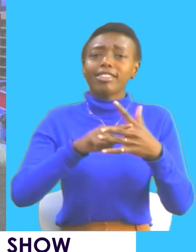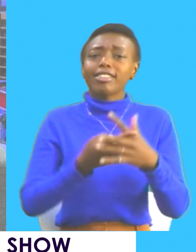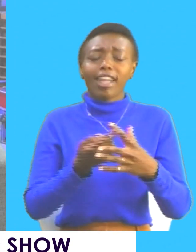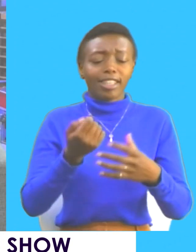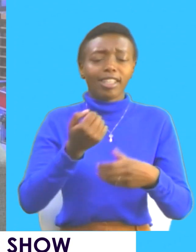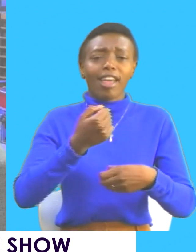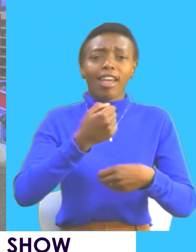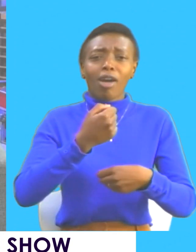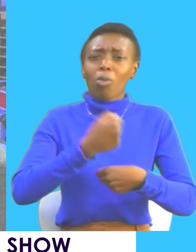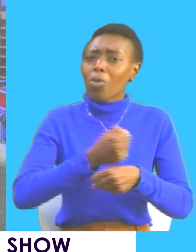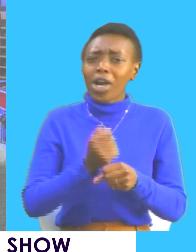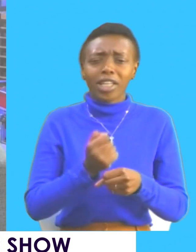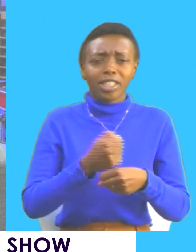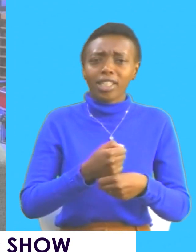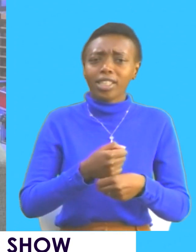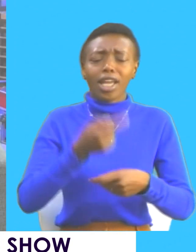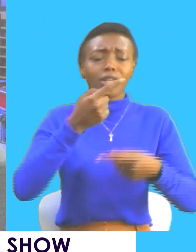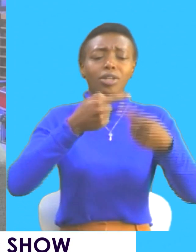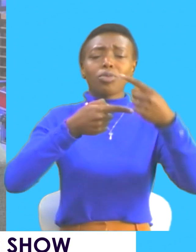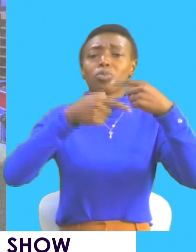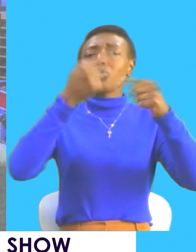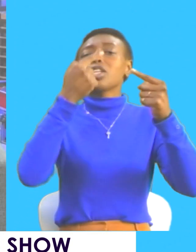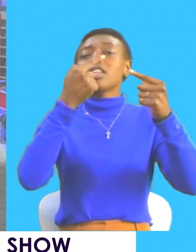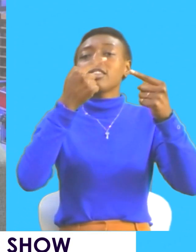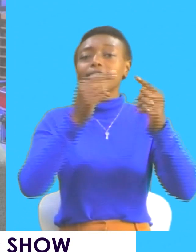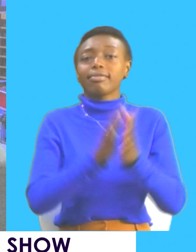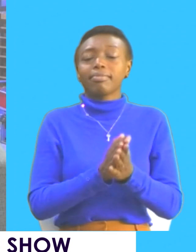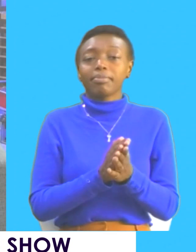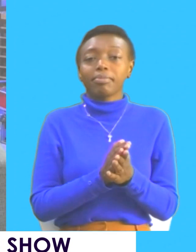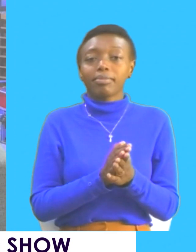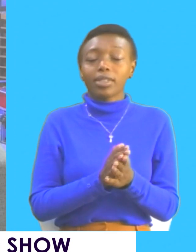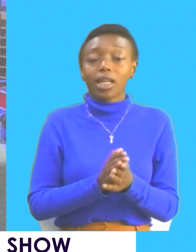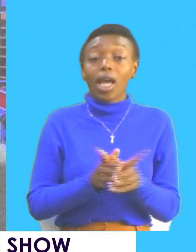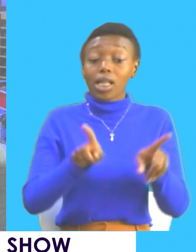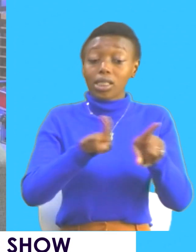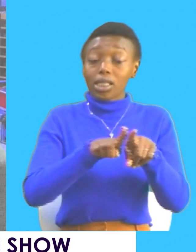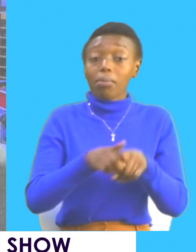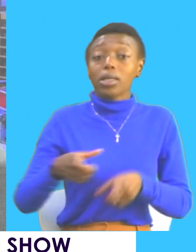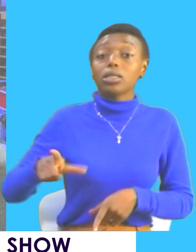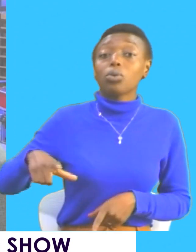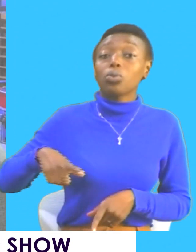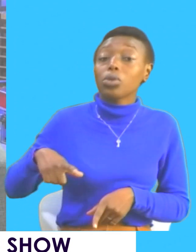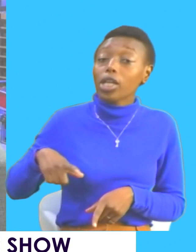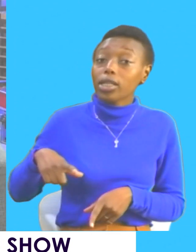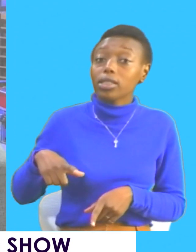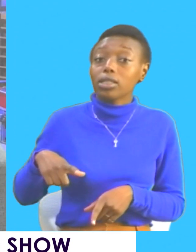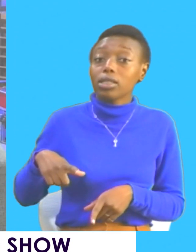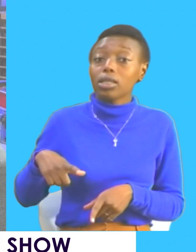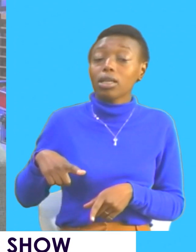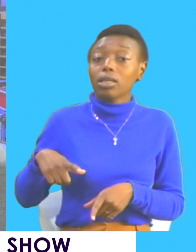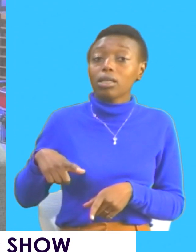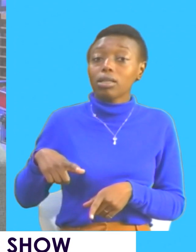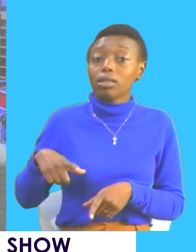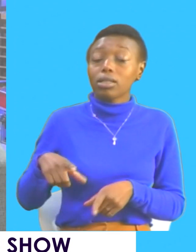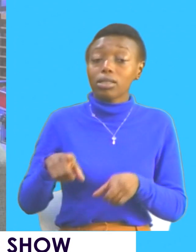success. As a man thinketh, so is he. Let me put it for women also. As a woman thinketh, so is